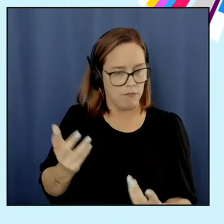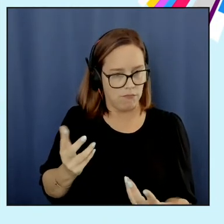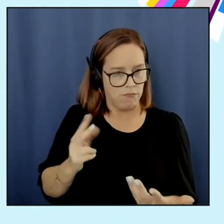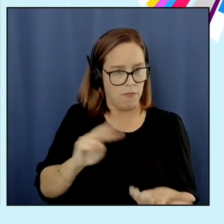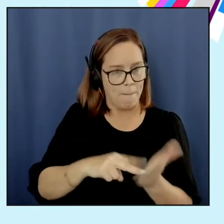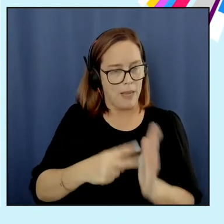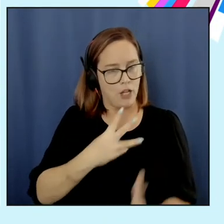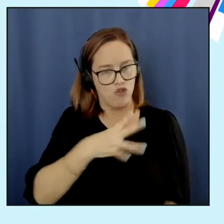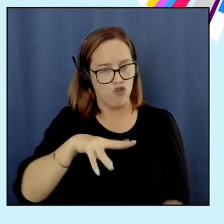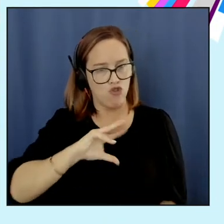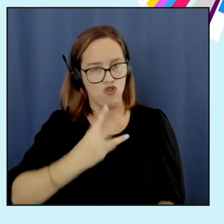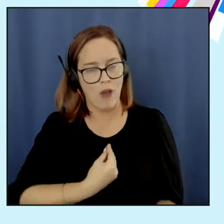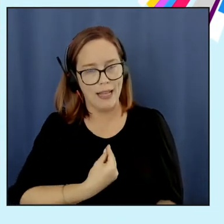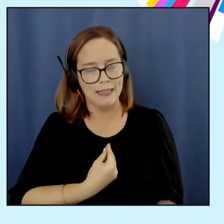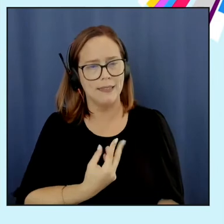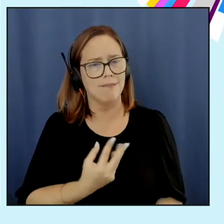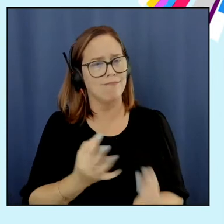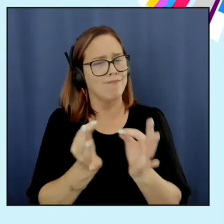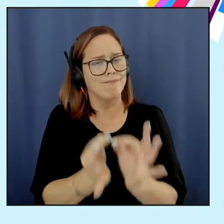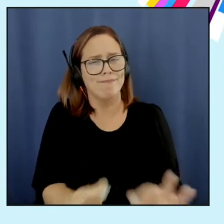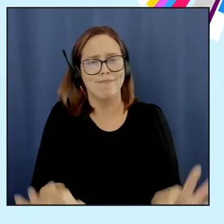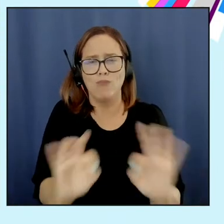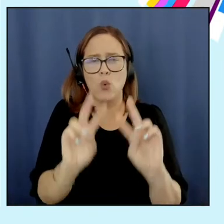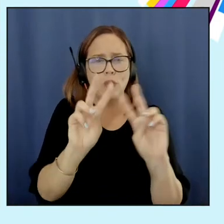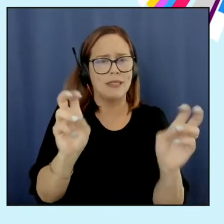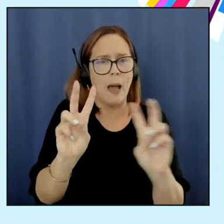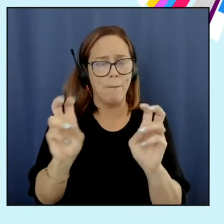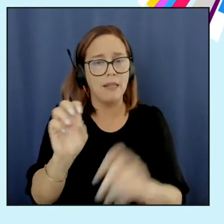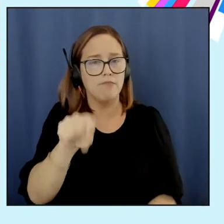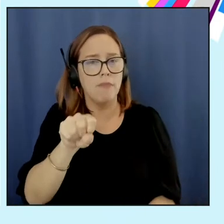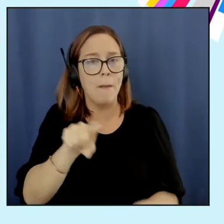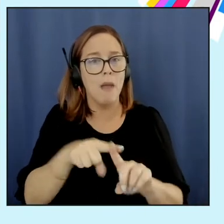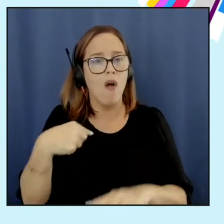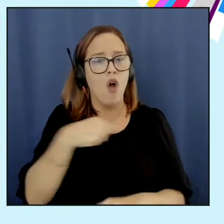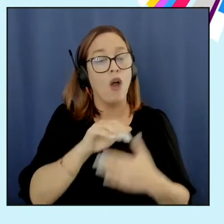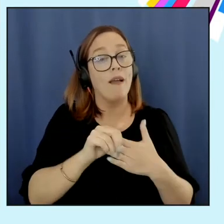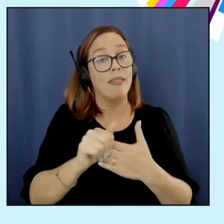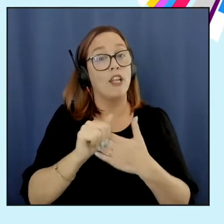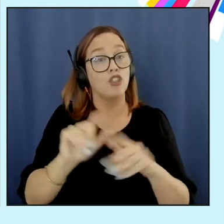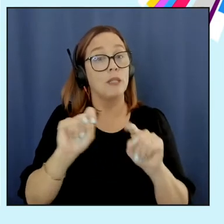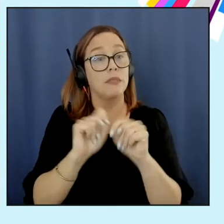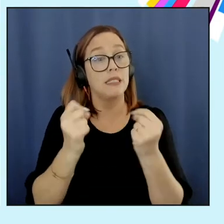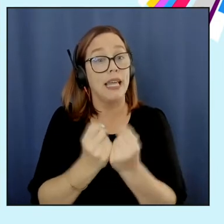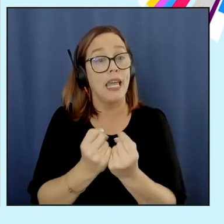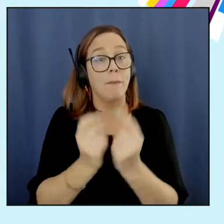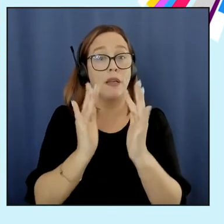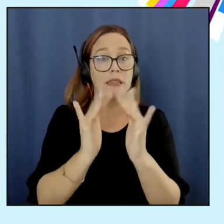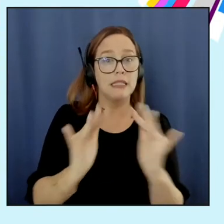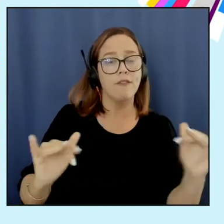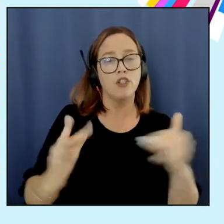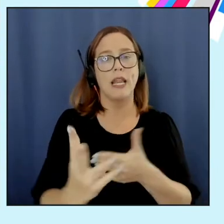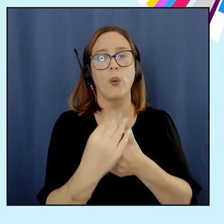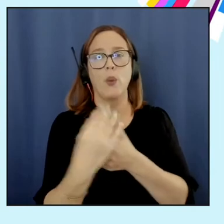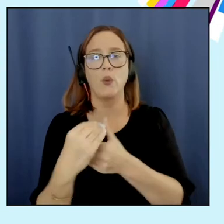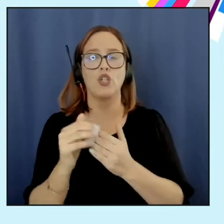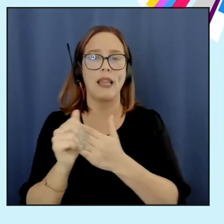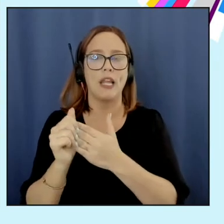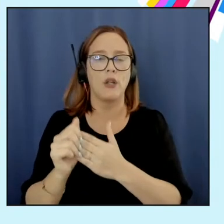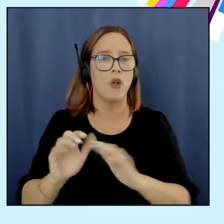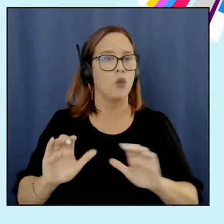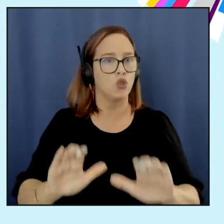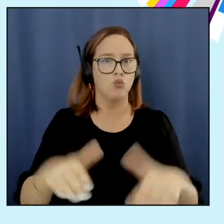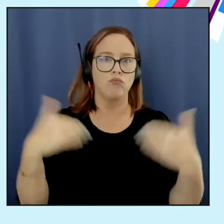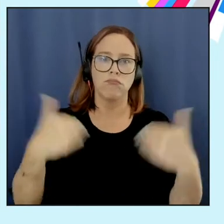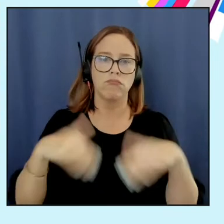those are very important topics. But our leadership team and our diversity and inclusion leaders are doing a tremendous job with